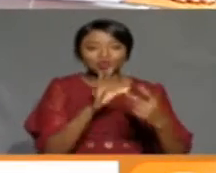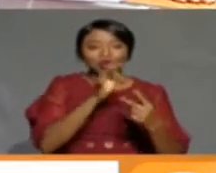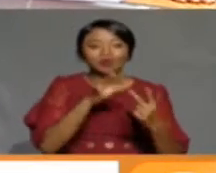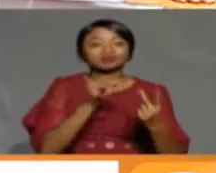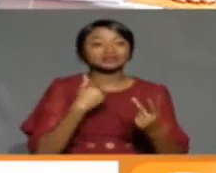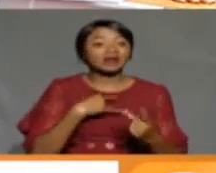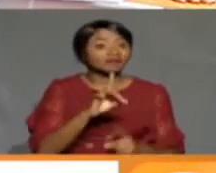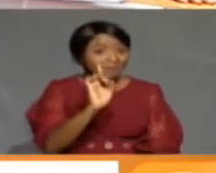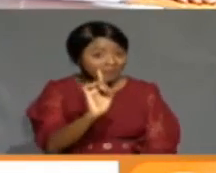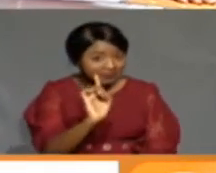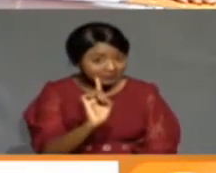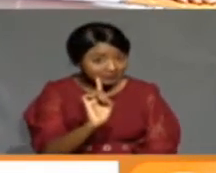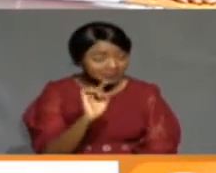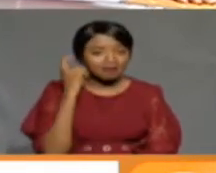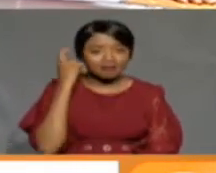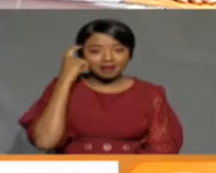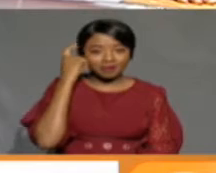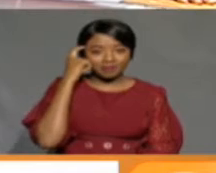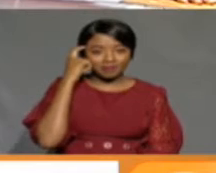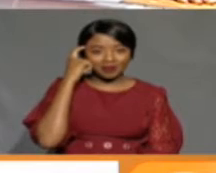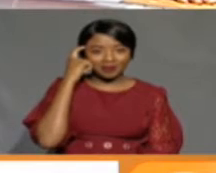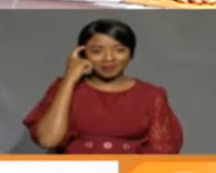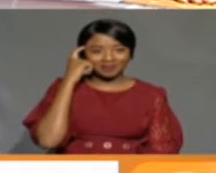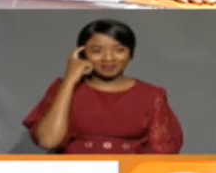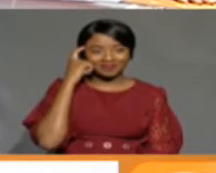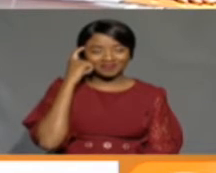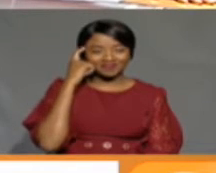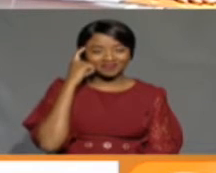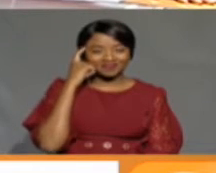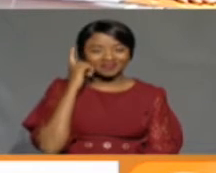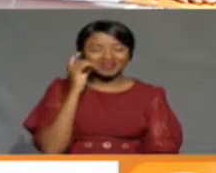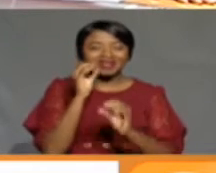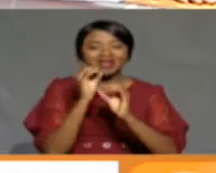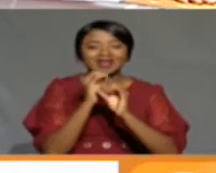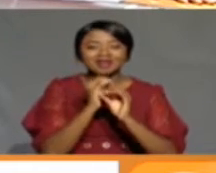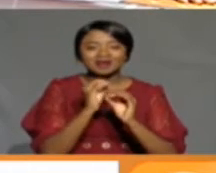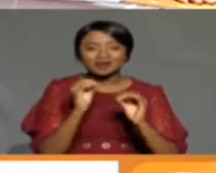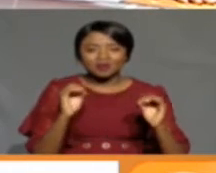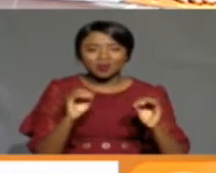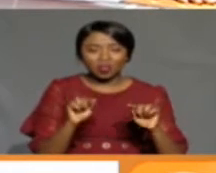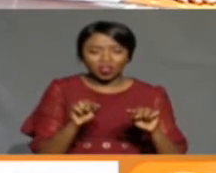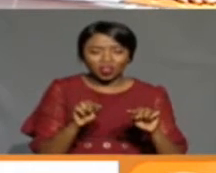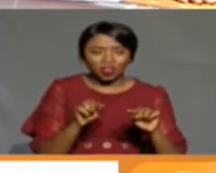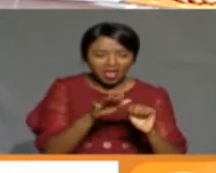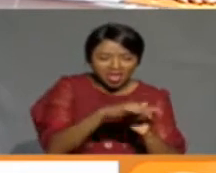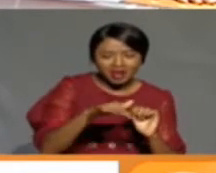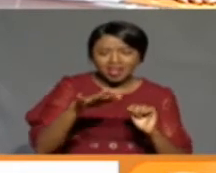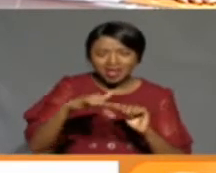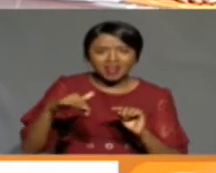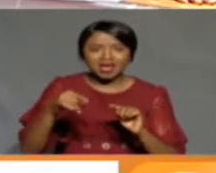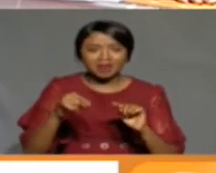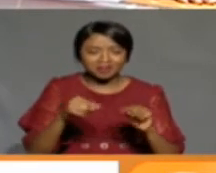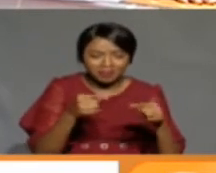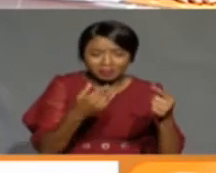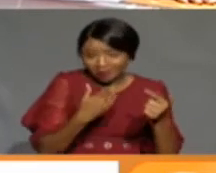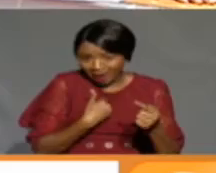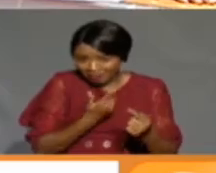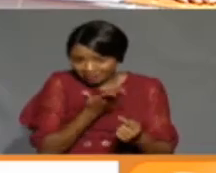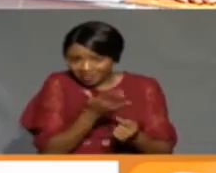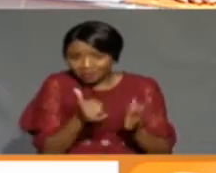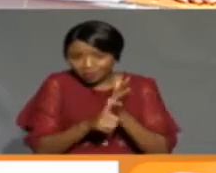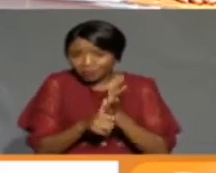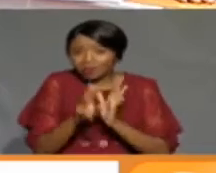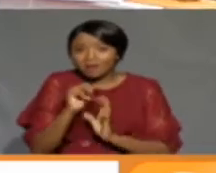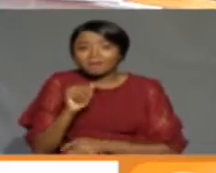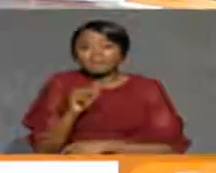Okay. But remember, your final word. Non-controversial areas like Mau that are